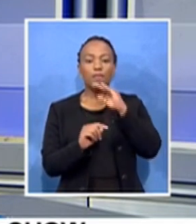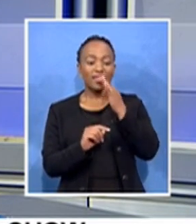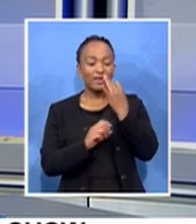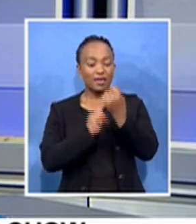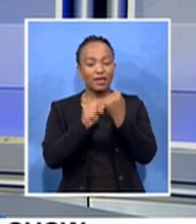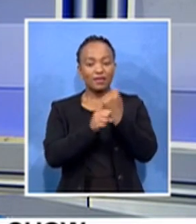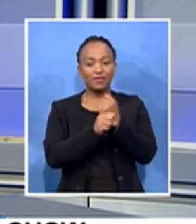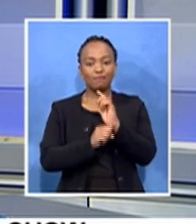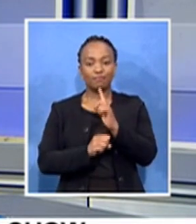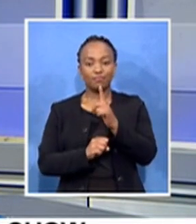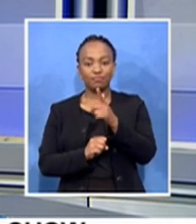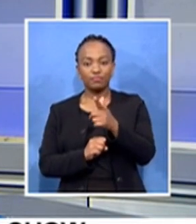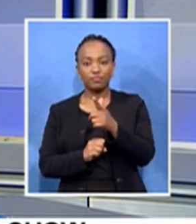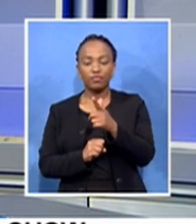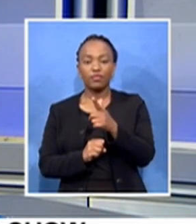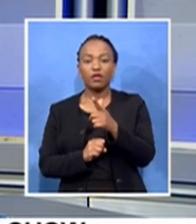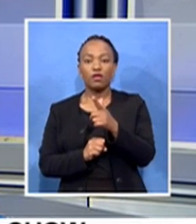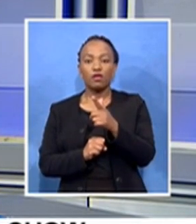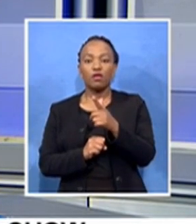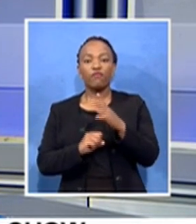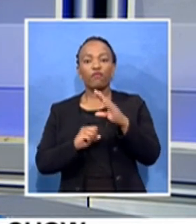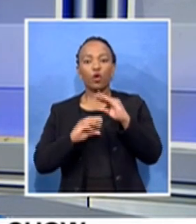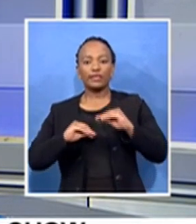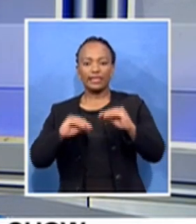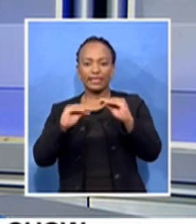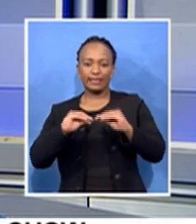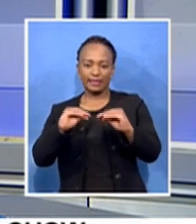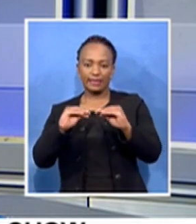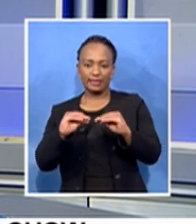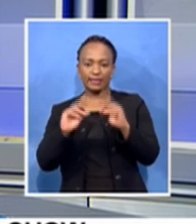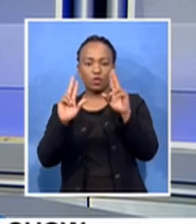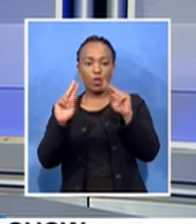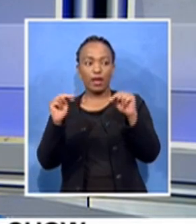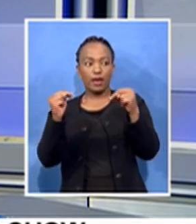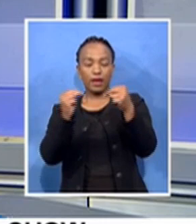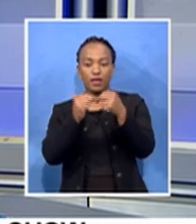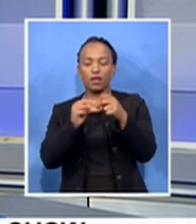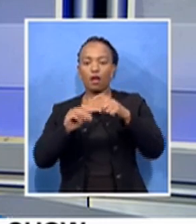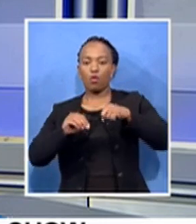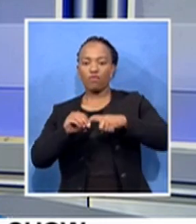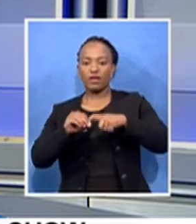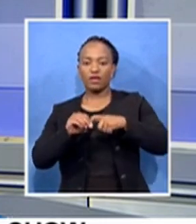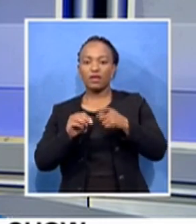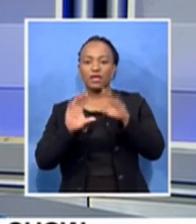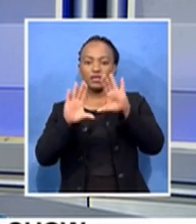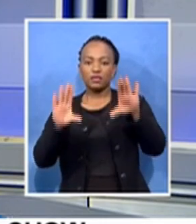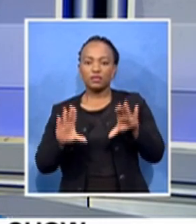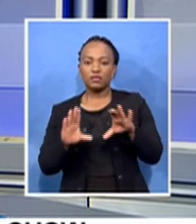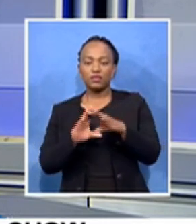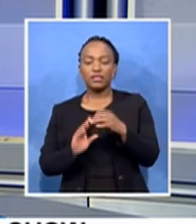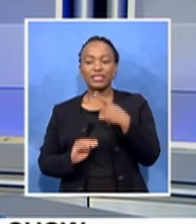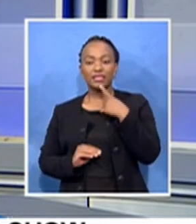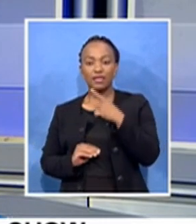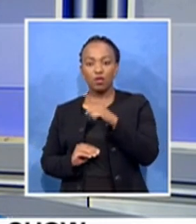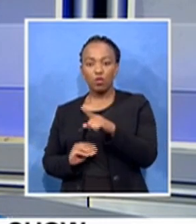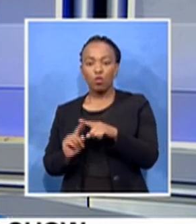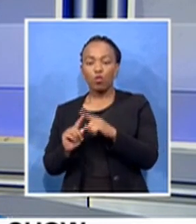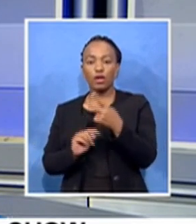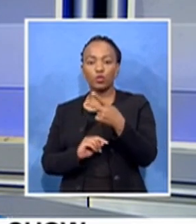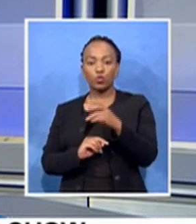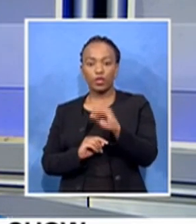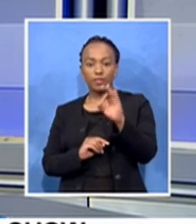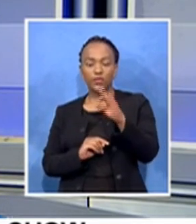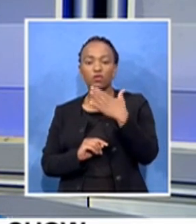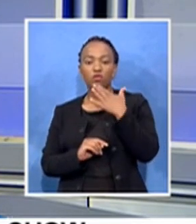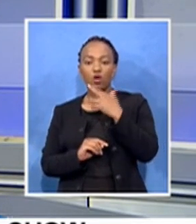teacher diplomas and other national qualification certificates. And she says that with 15% of M+4 teachers while meeting that